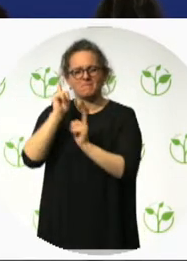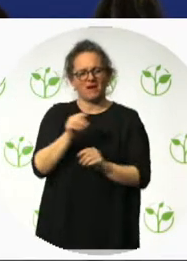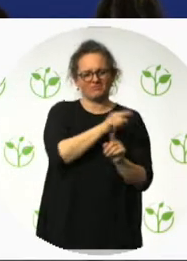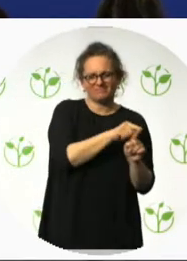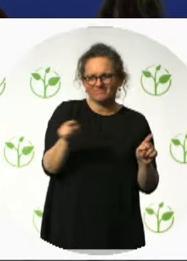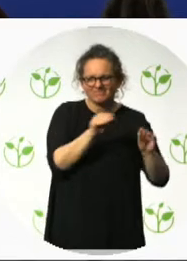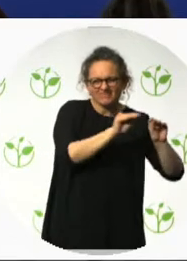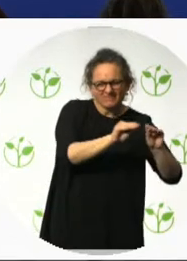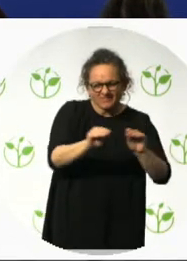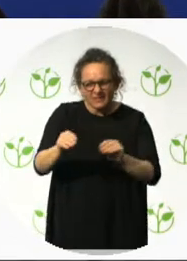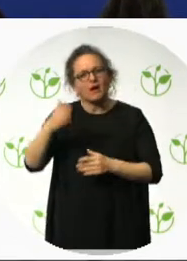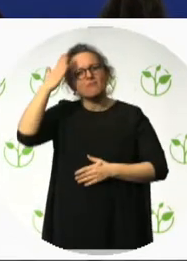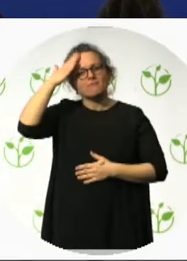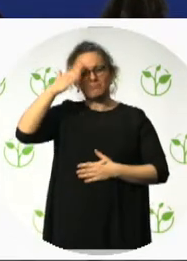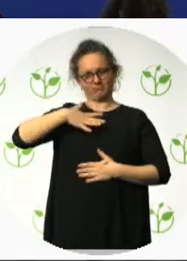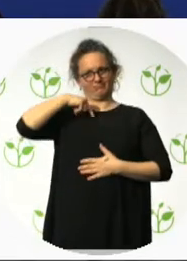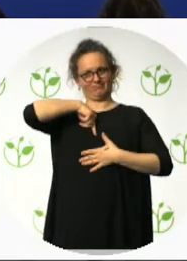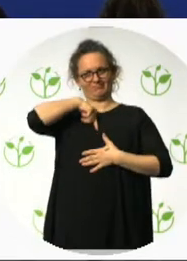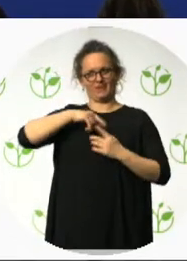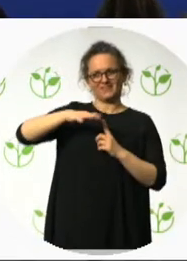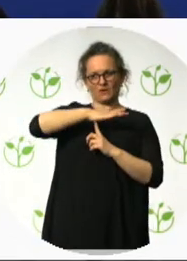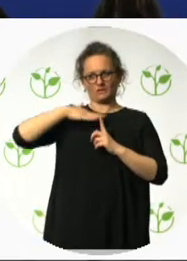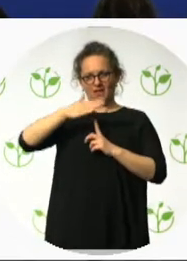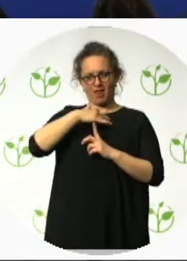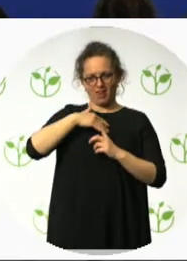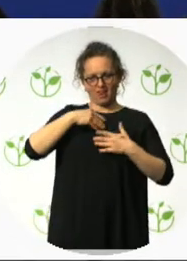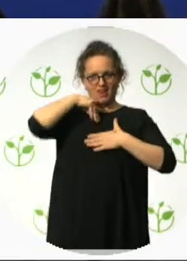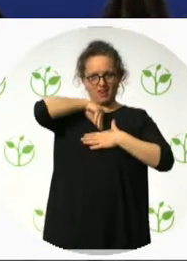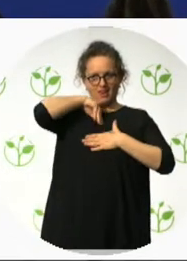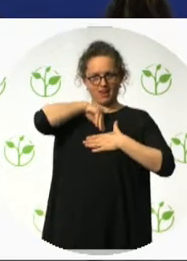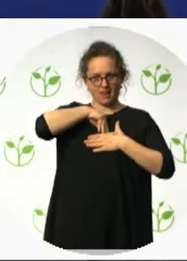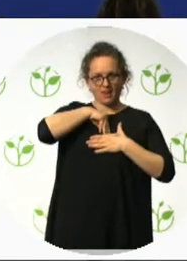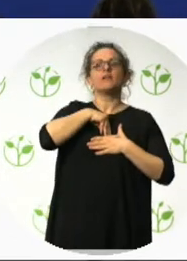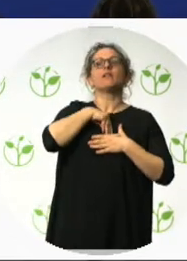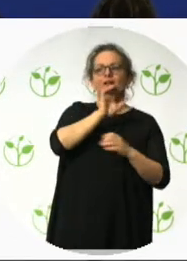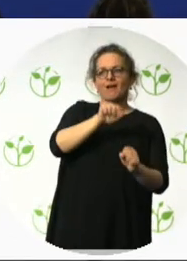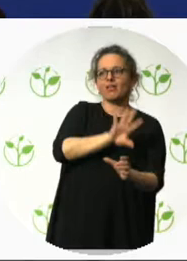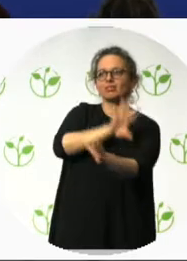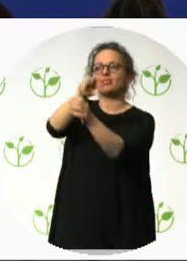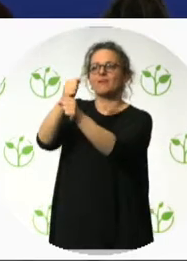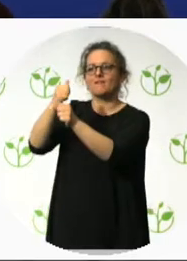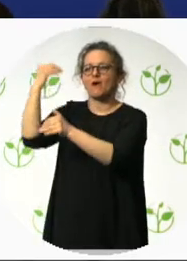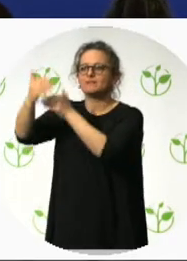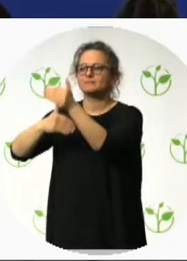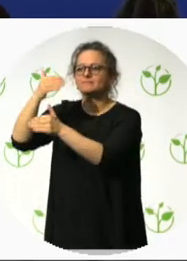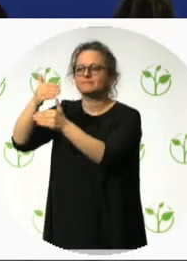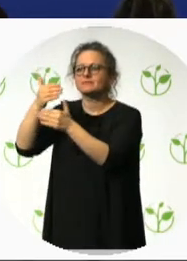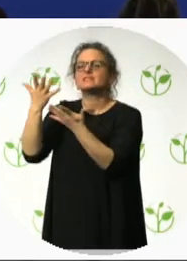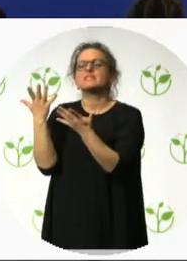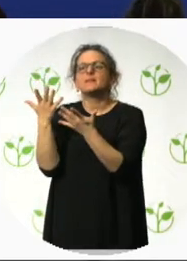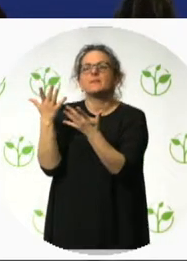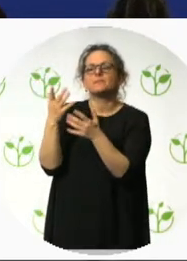find self-esteem, and they know how to communicate with hearing people.